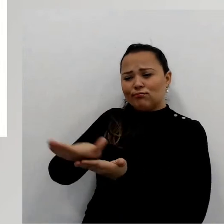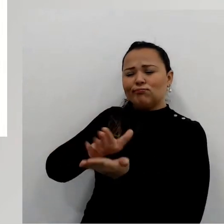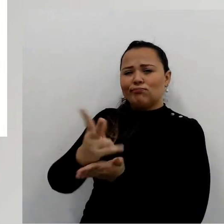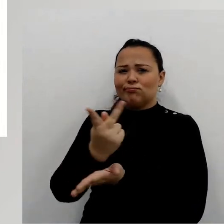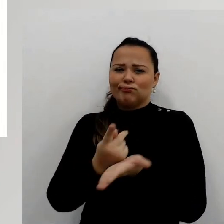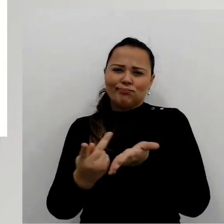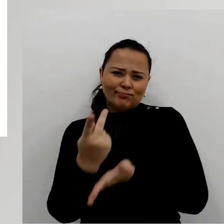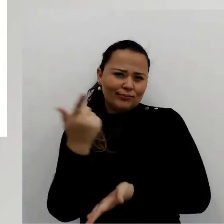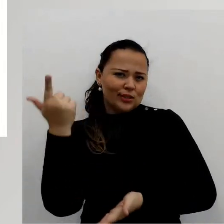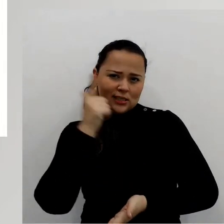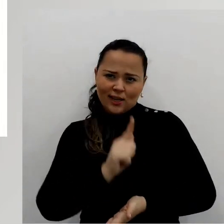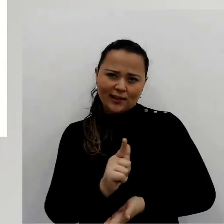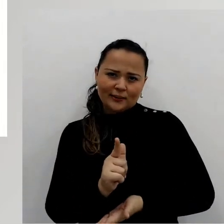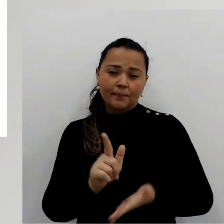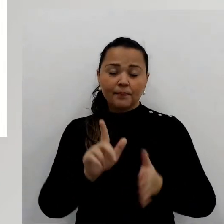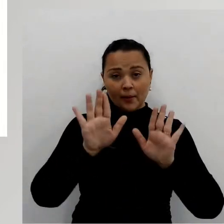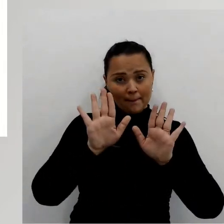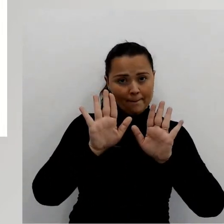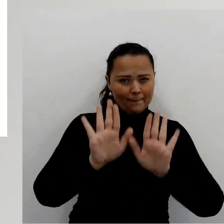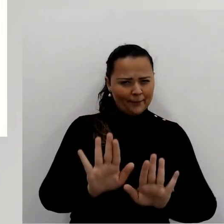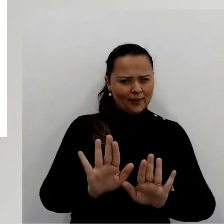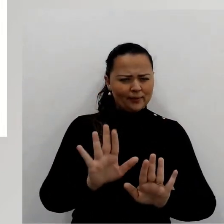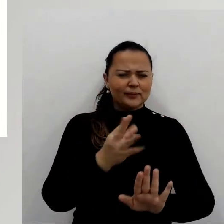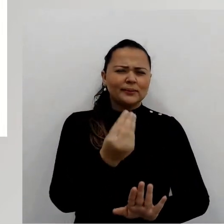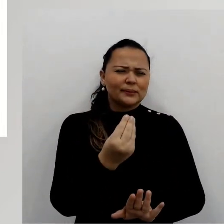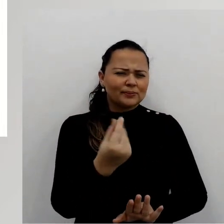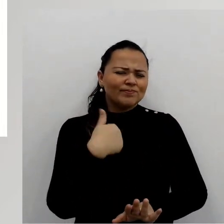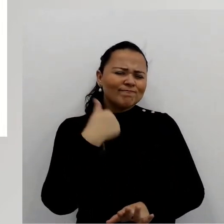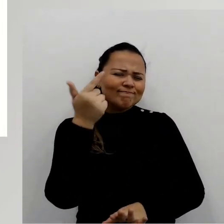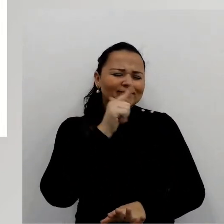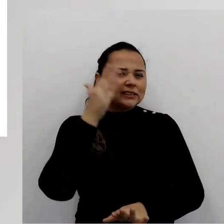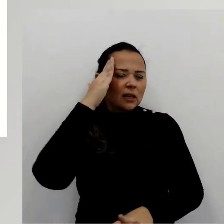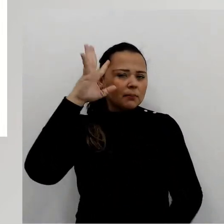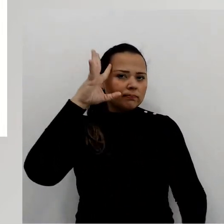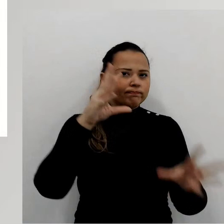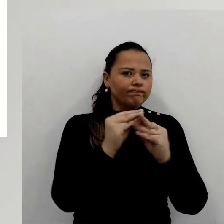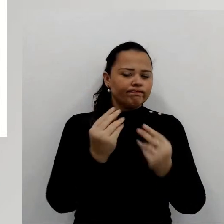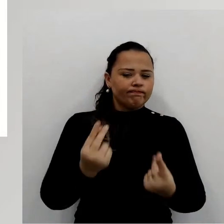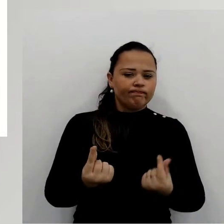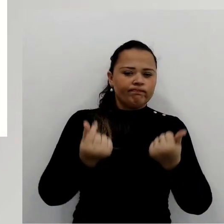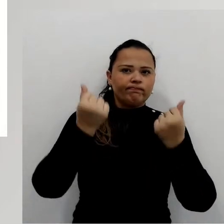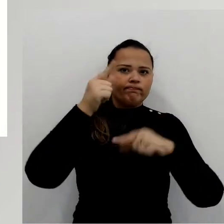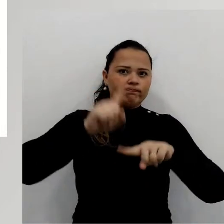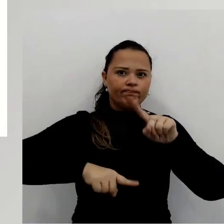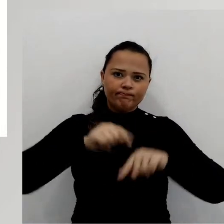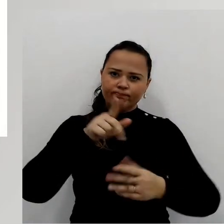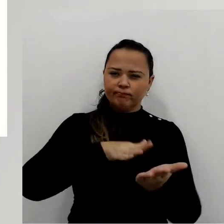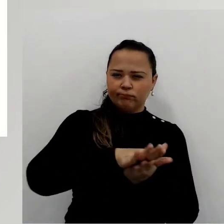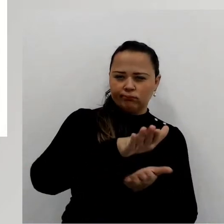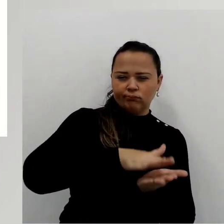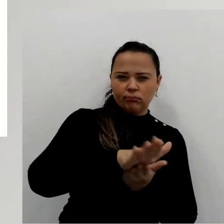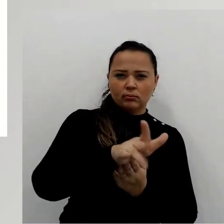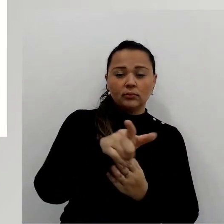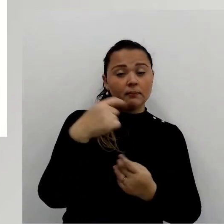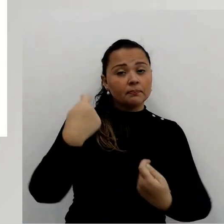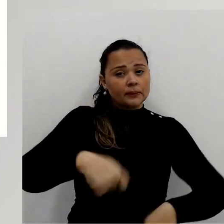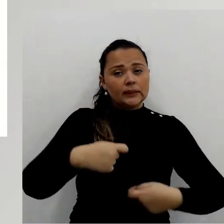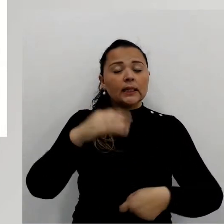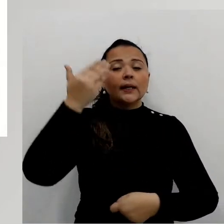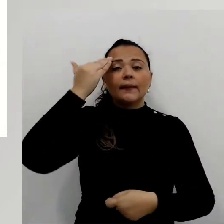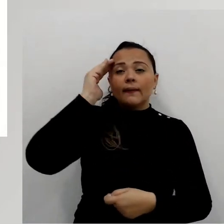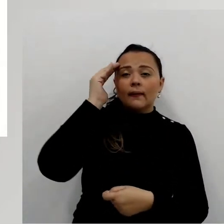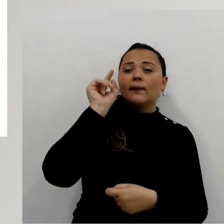get the real value out of that printing equipment, you need to understand that you have to begin to automate